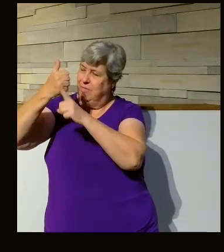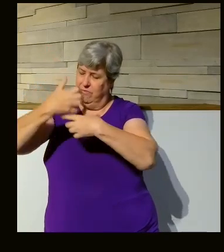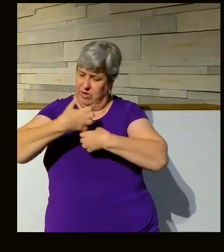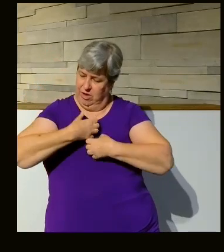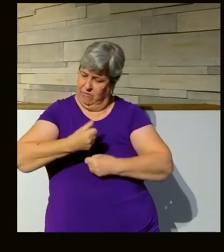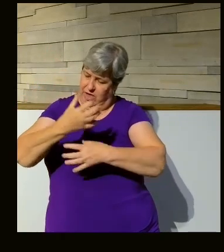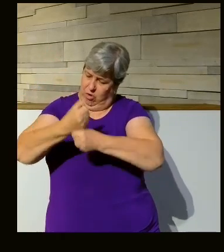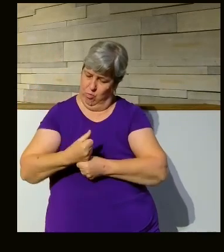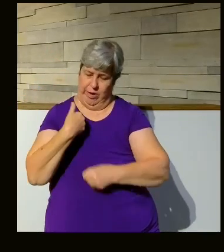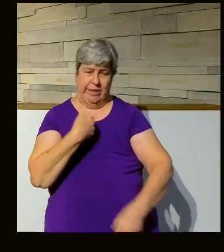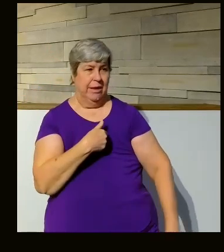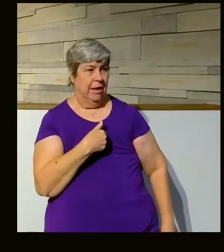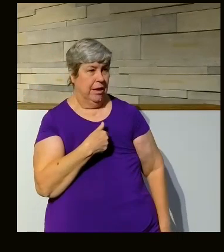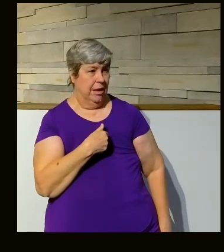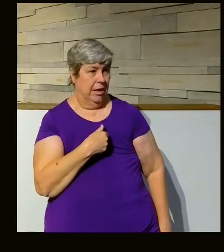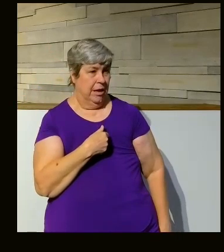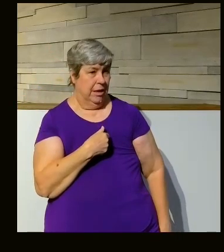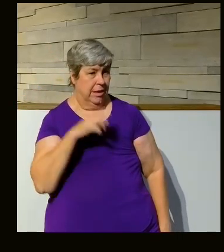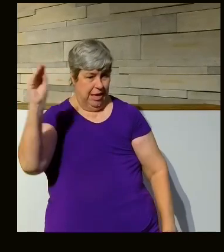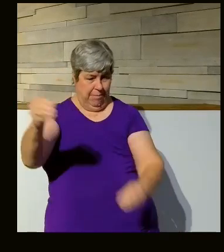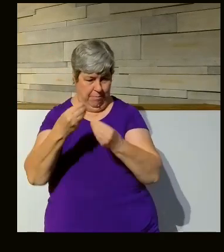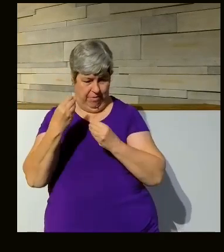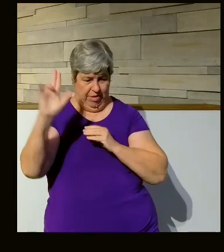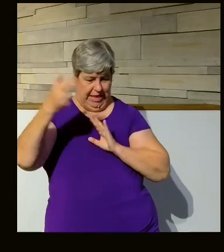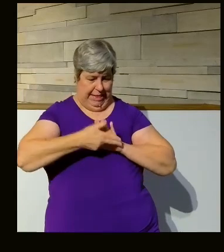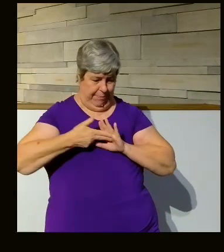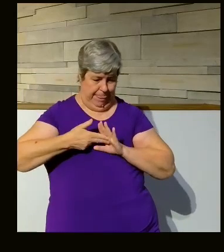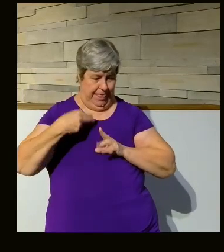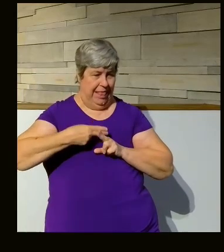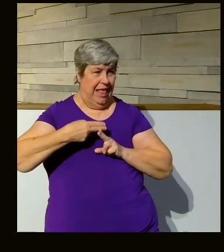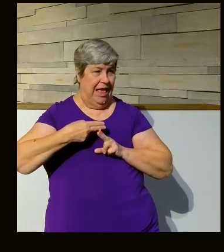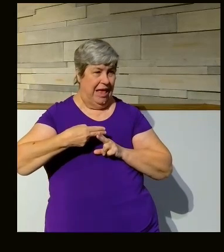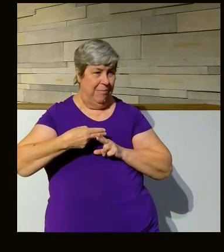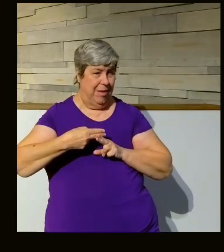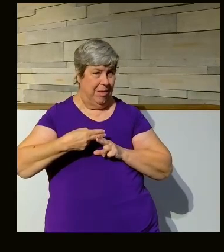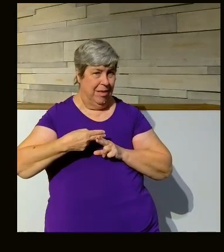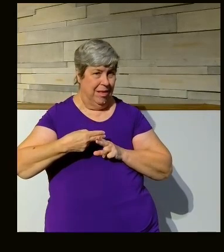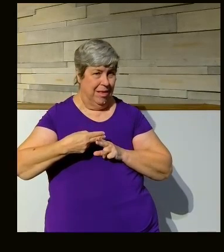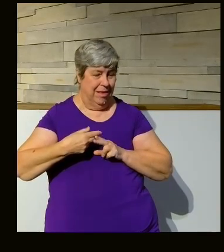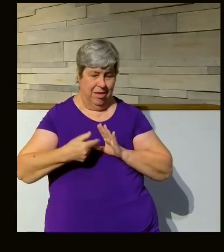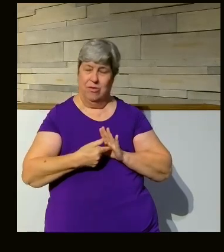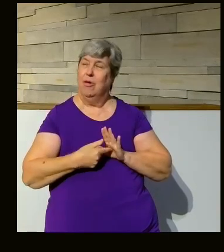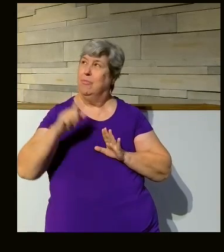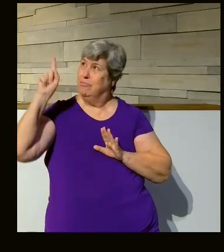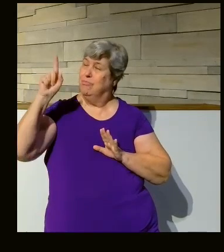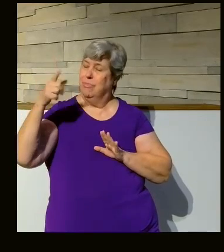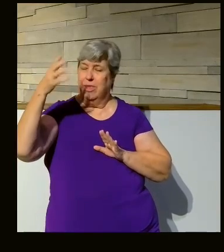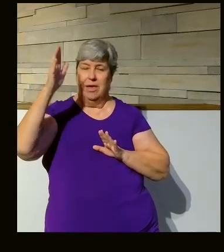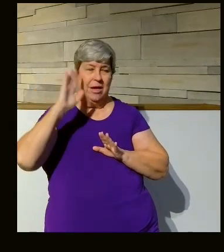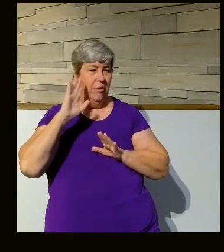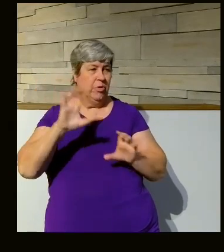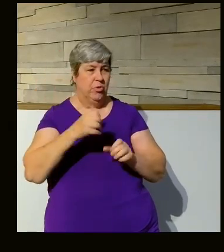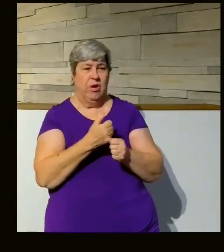us that he puts his name on us for his name's sake. God is going to work all of